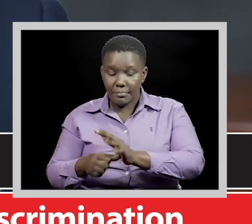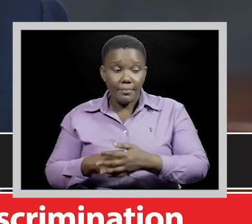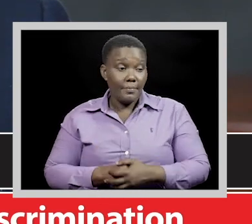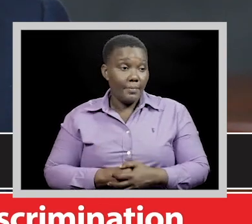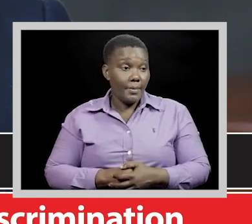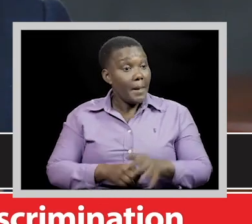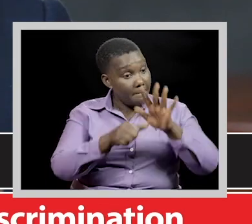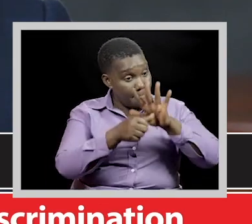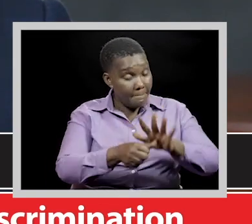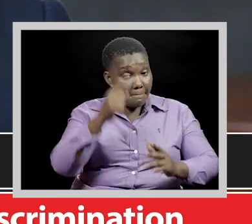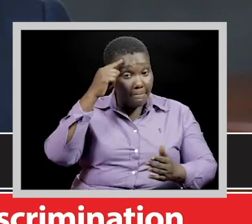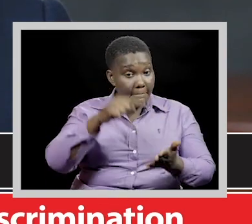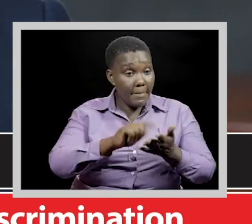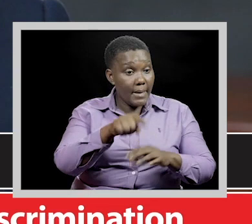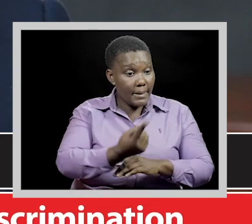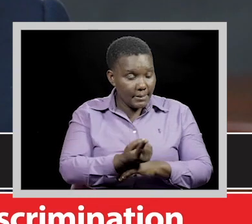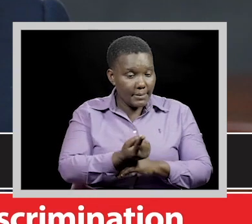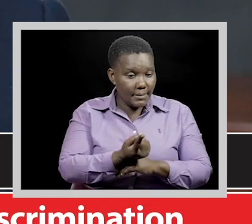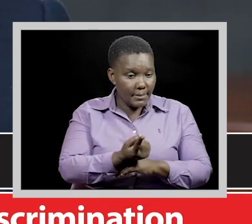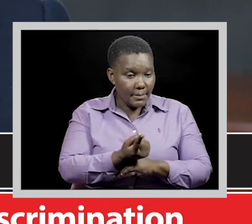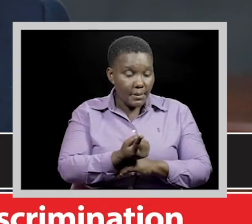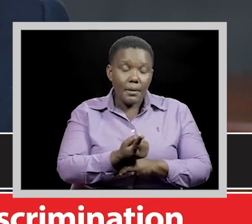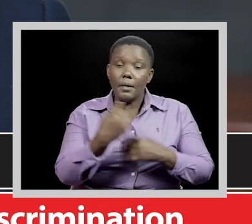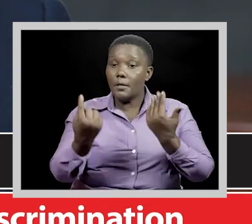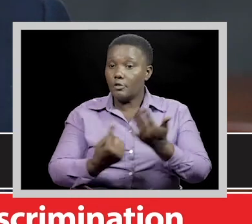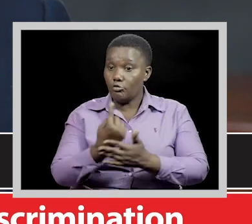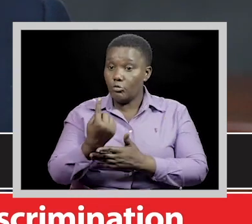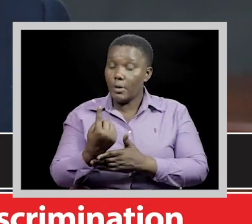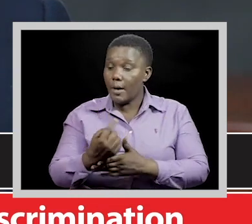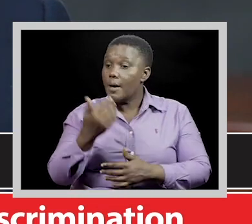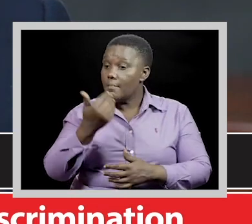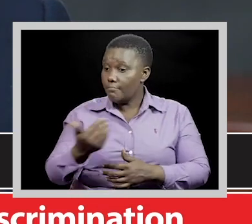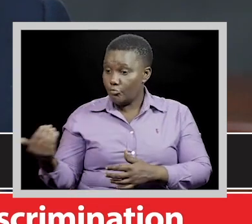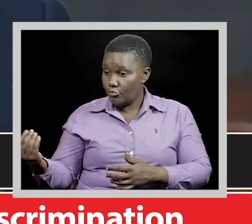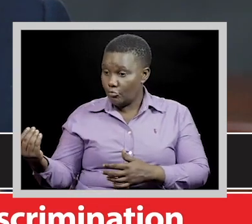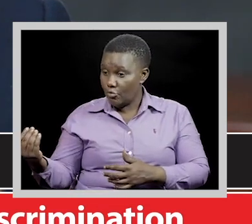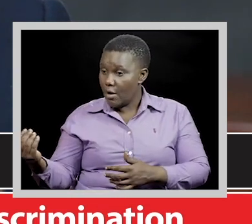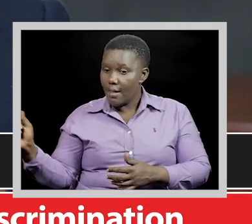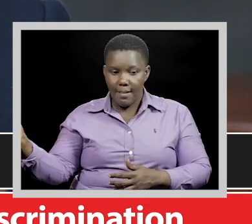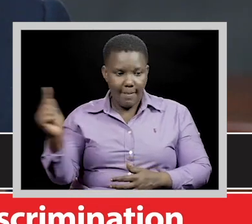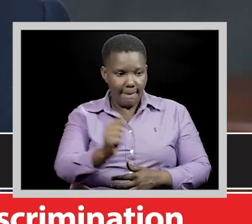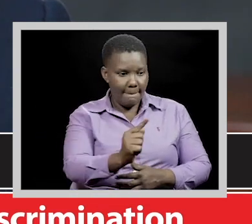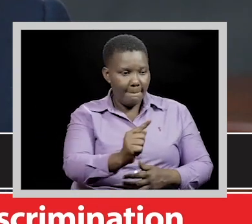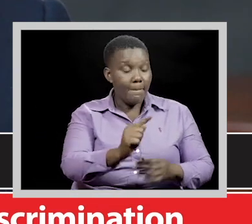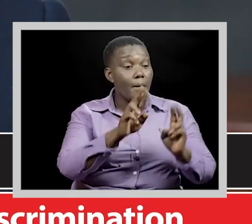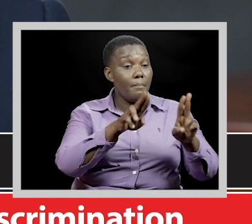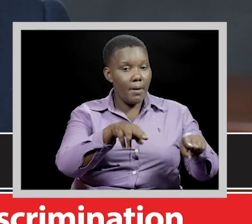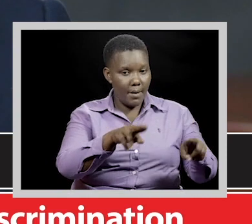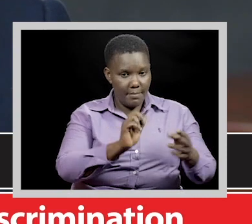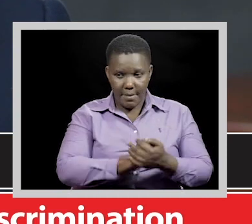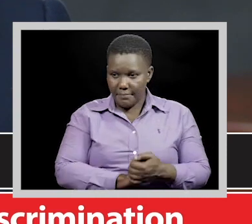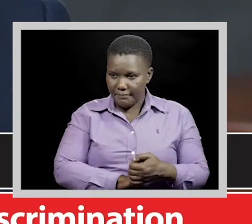kind. Discrimination here may mean that if you have a child brought before the